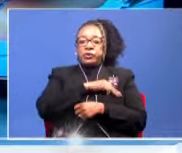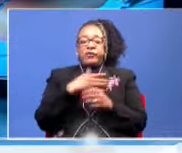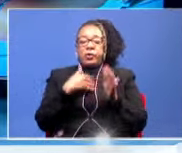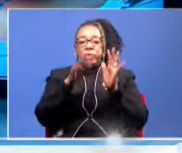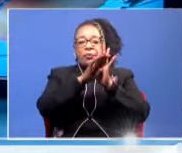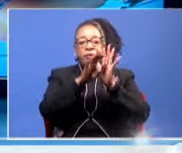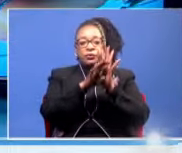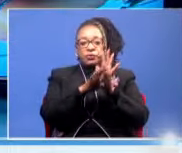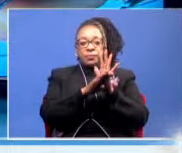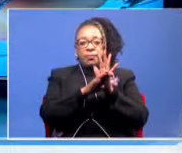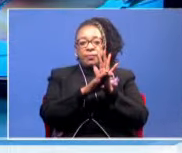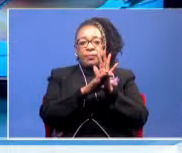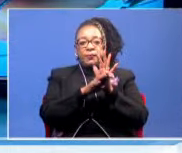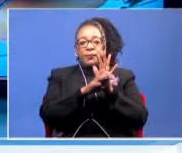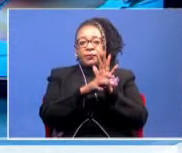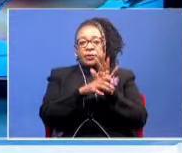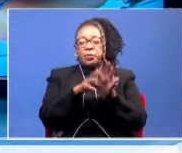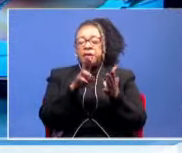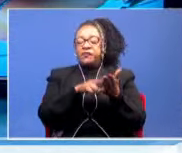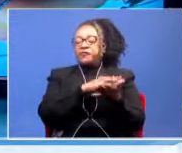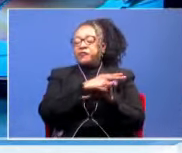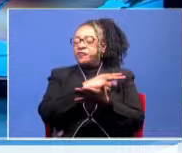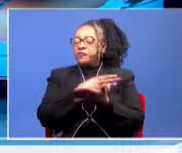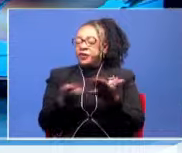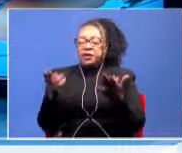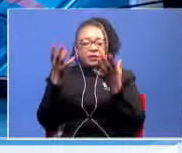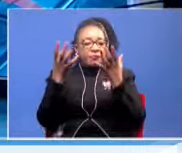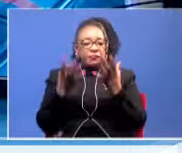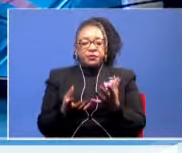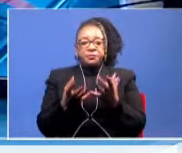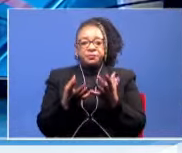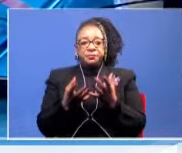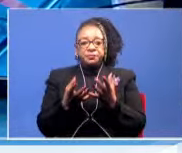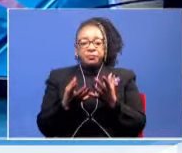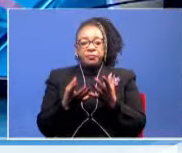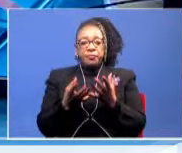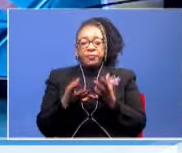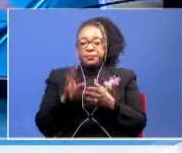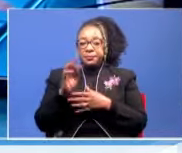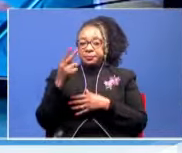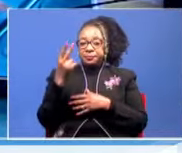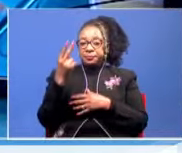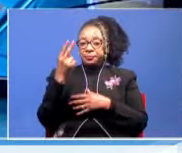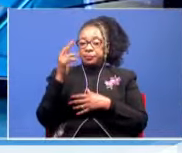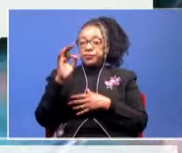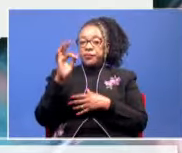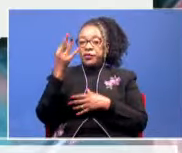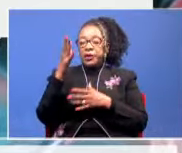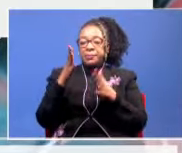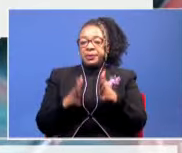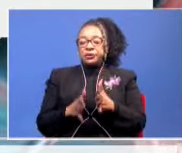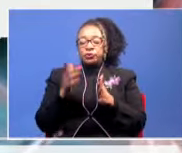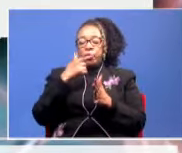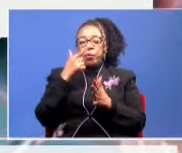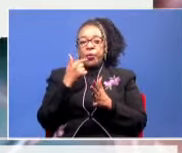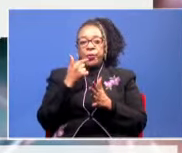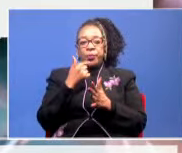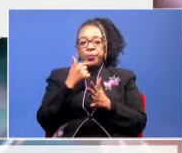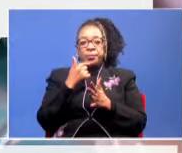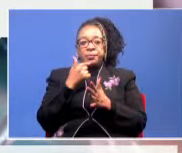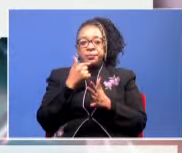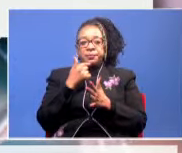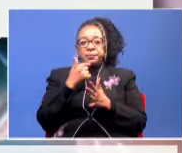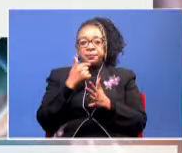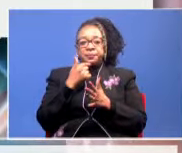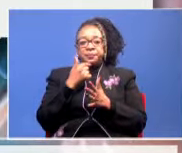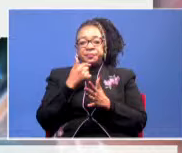will fail most miserably. They are traitors. Now that is a second person. And the third person who has openly been critical of